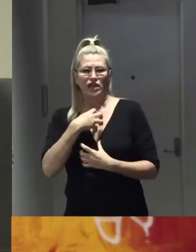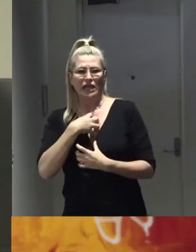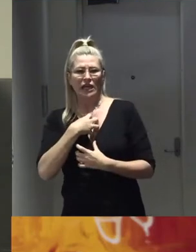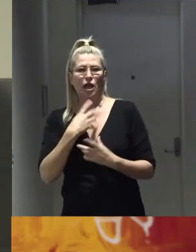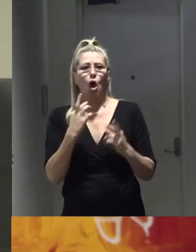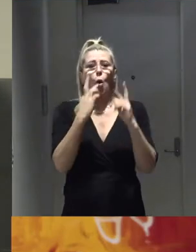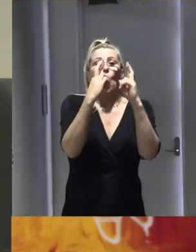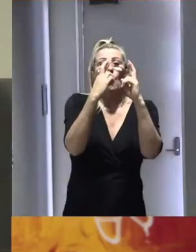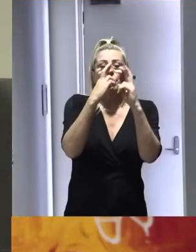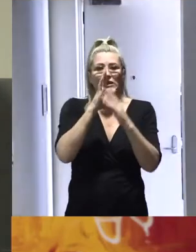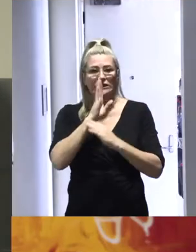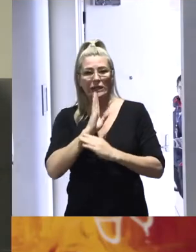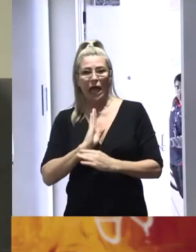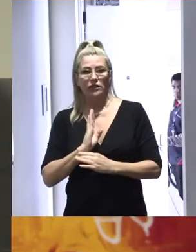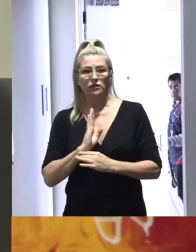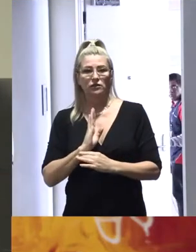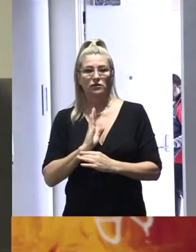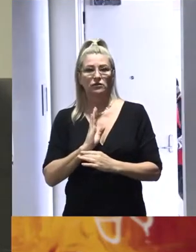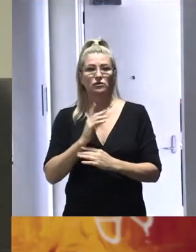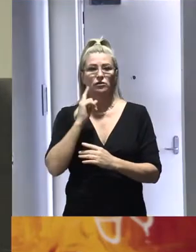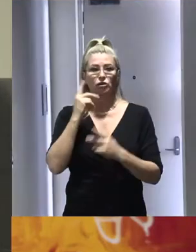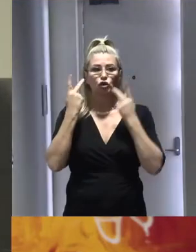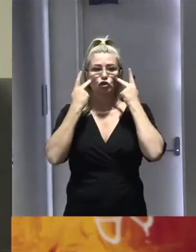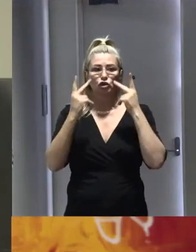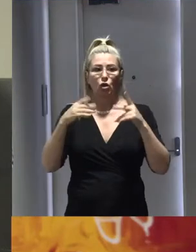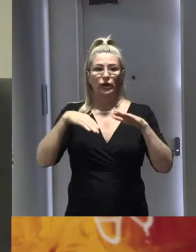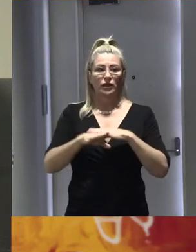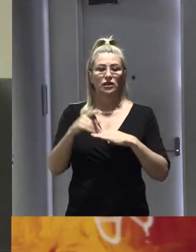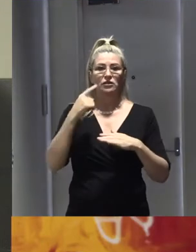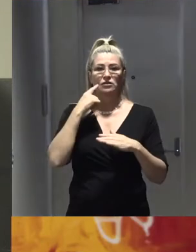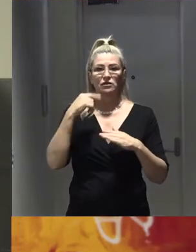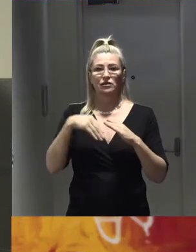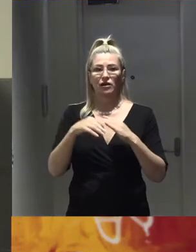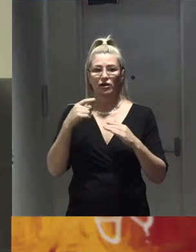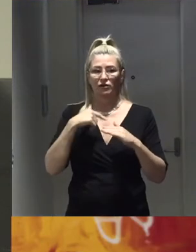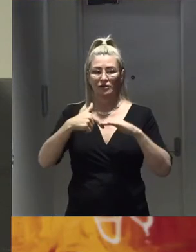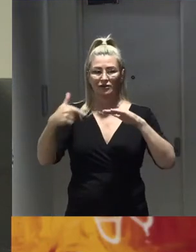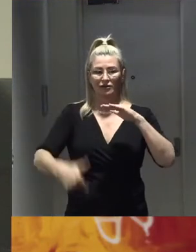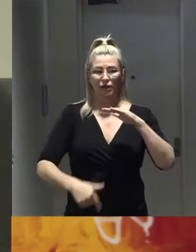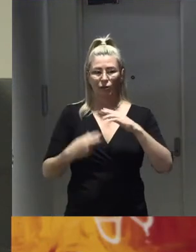and sadness, reflecting the complexity and depth of human experience.